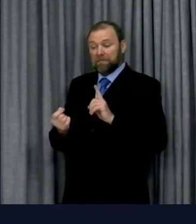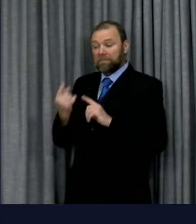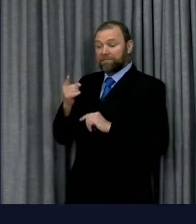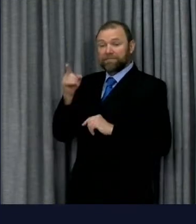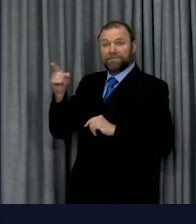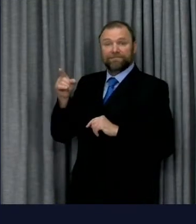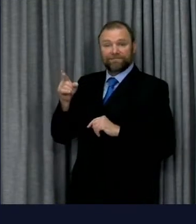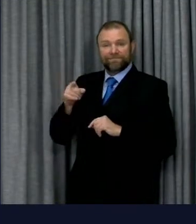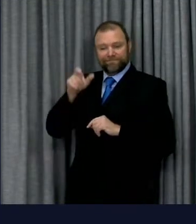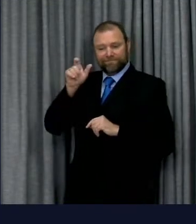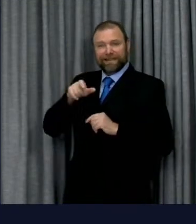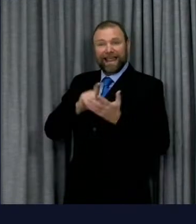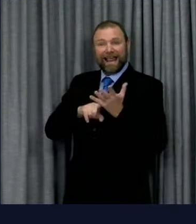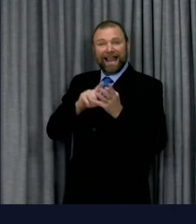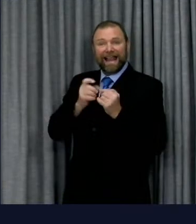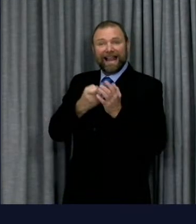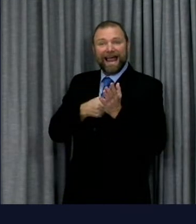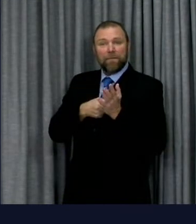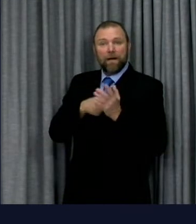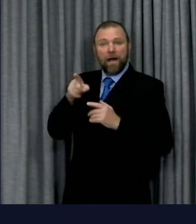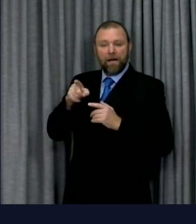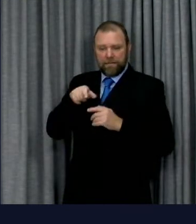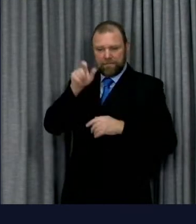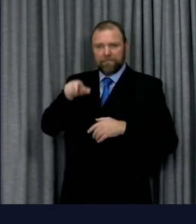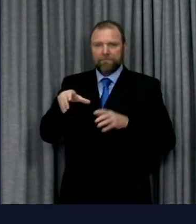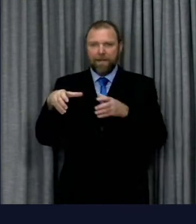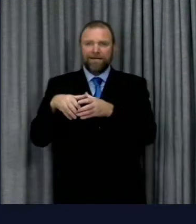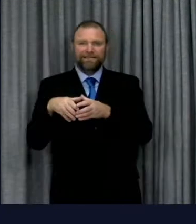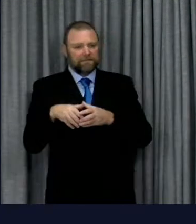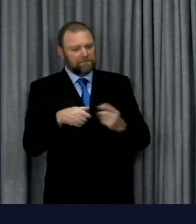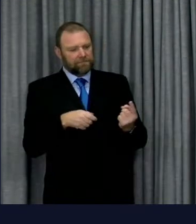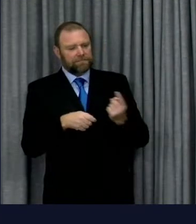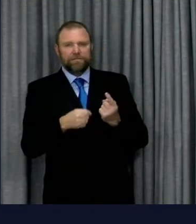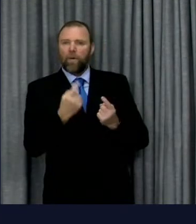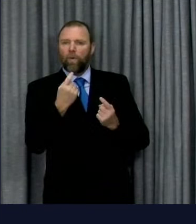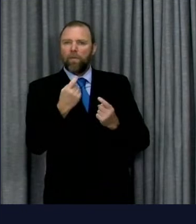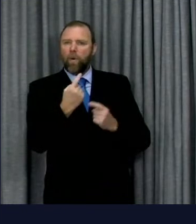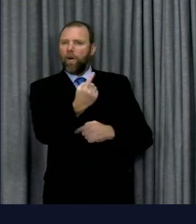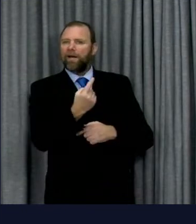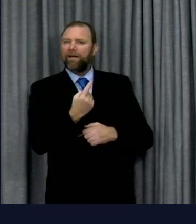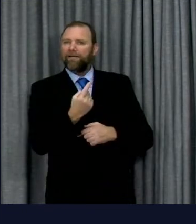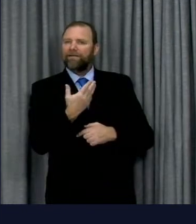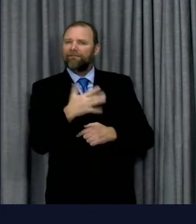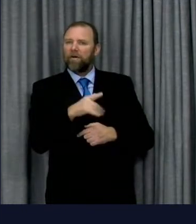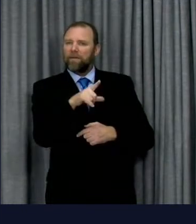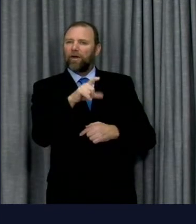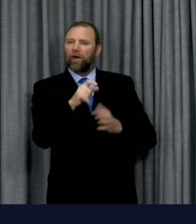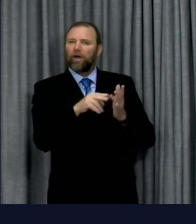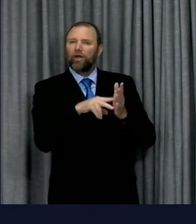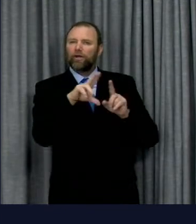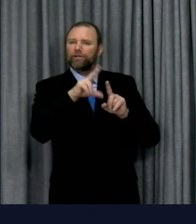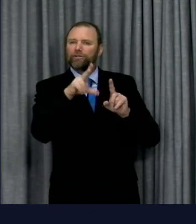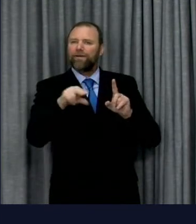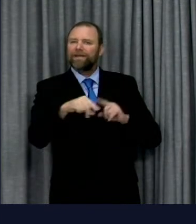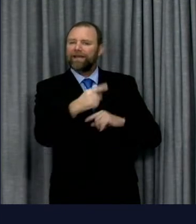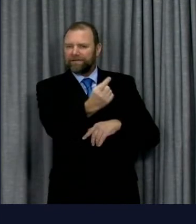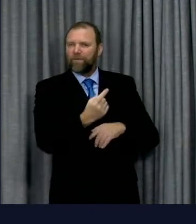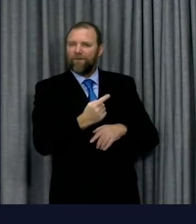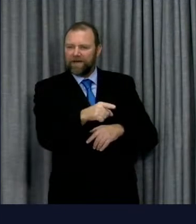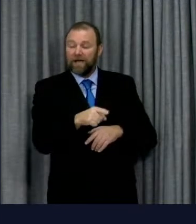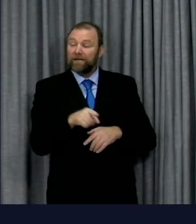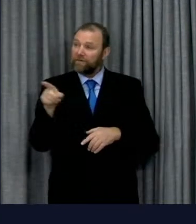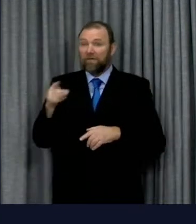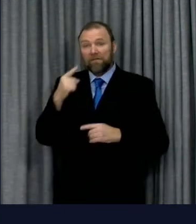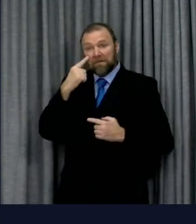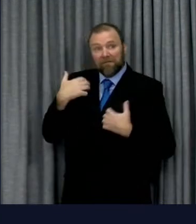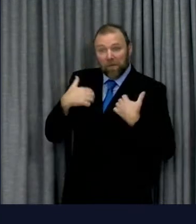floor of a Conservative MP to join the Labour Party in London, whether I was looking forward to welcoming Conservative Senedd